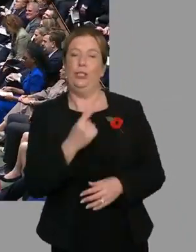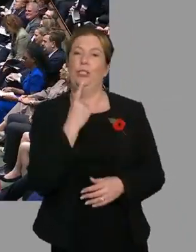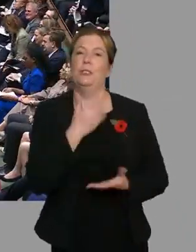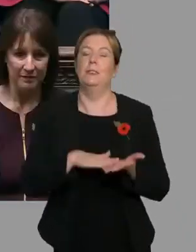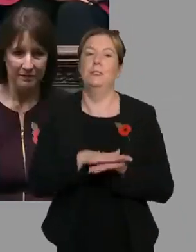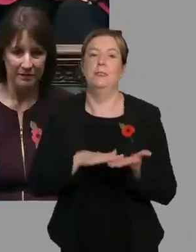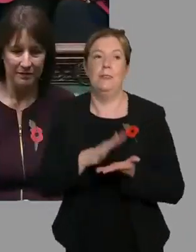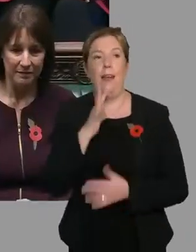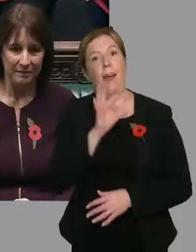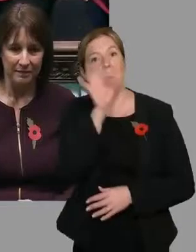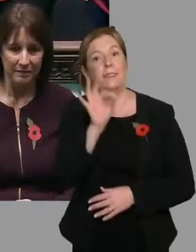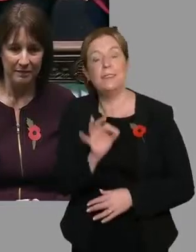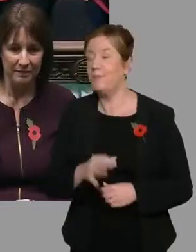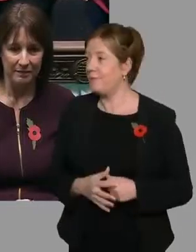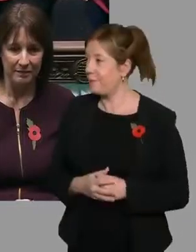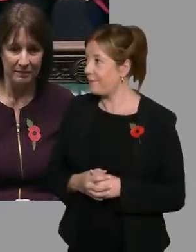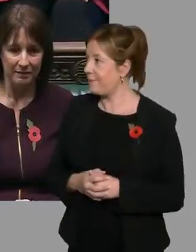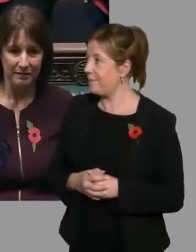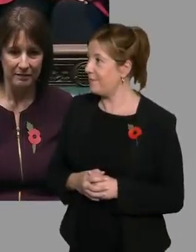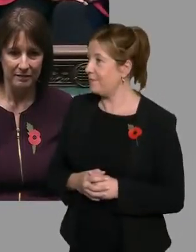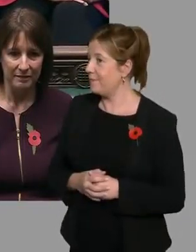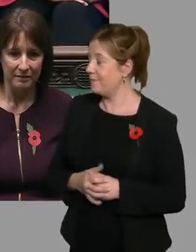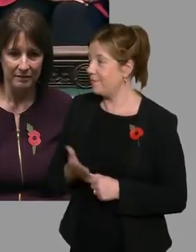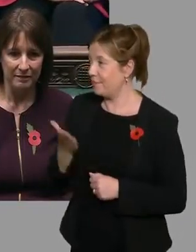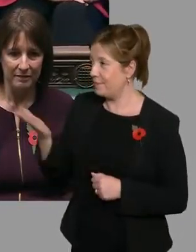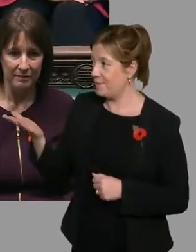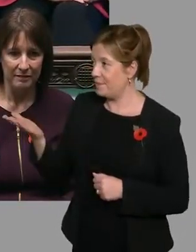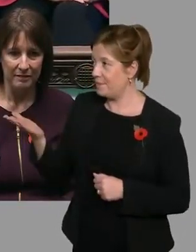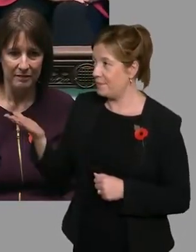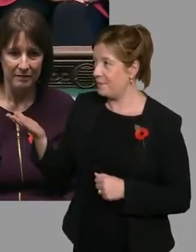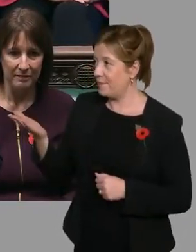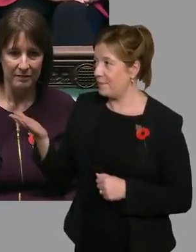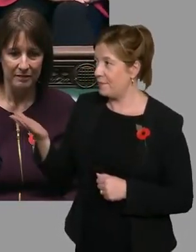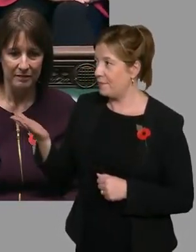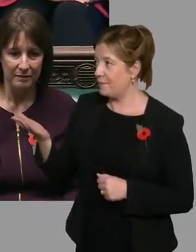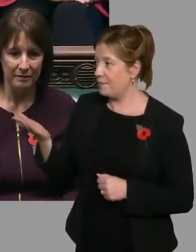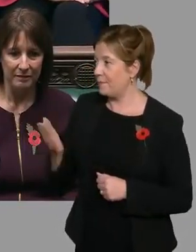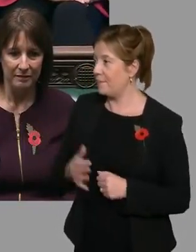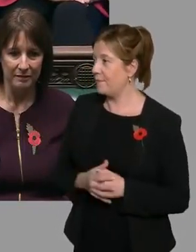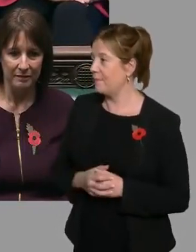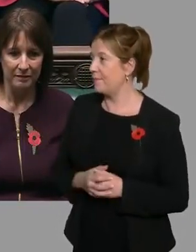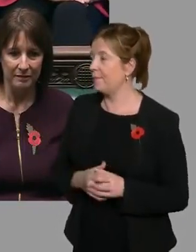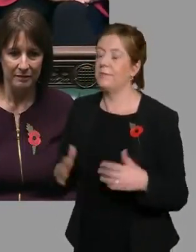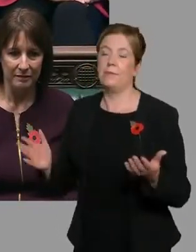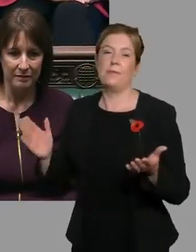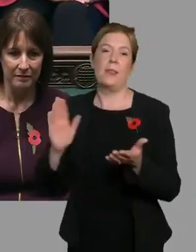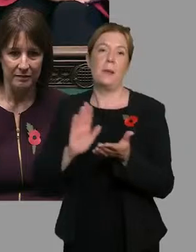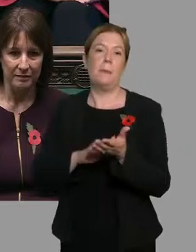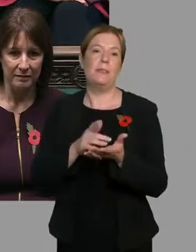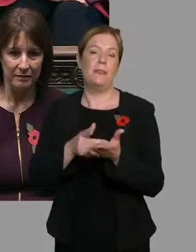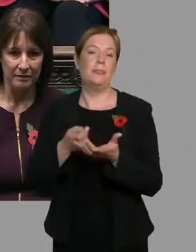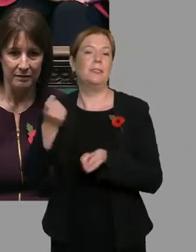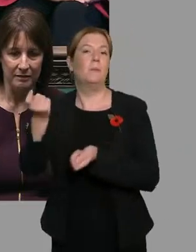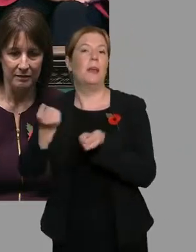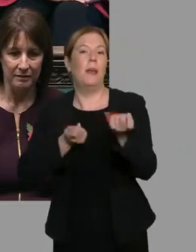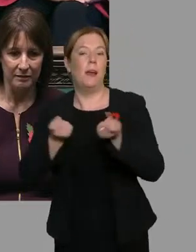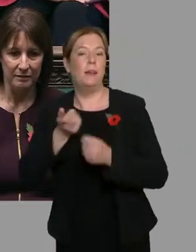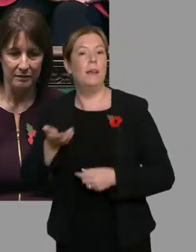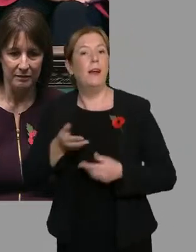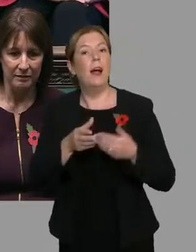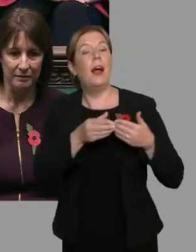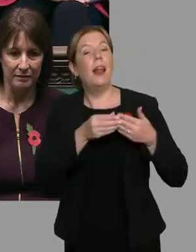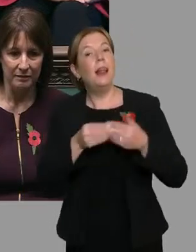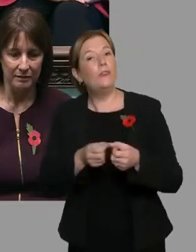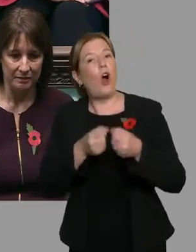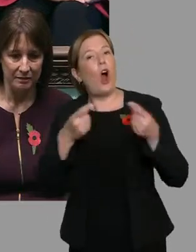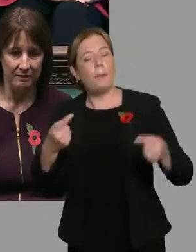Mr. Speaker, there will be many issues on which the Leader of the Opposition and I disagree, but there will be issues